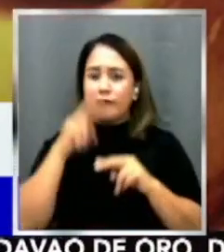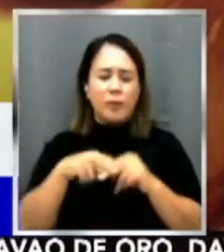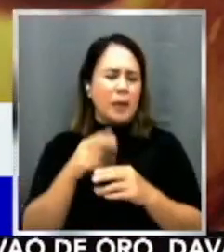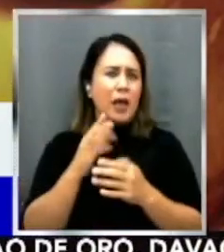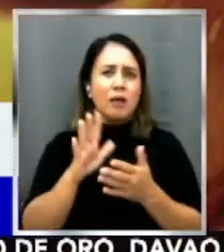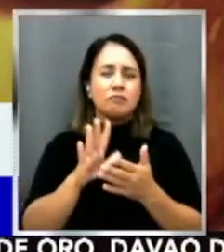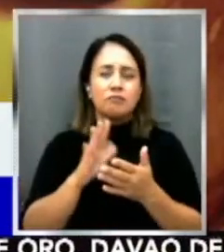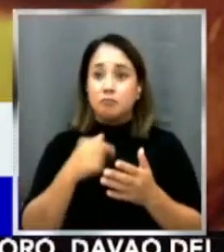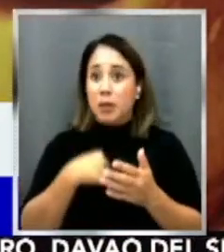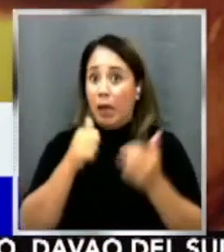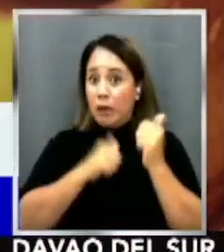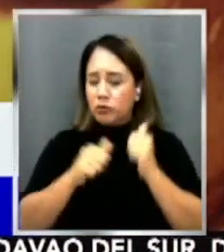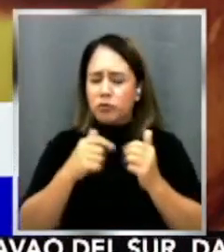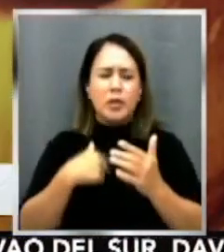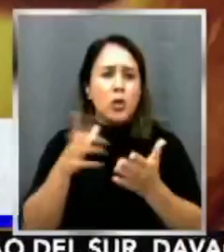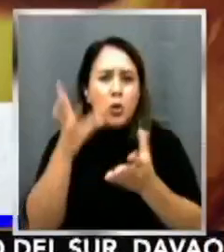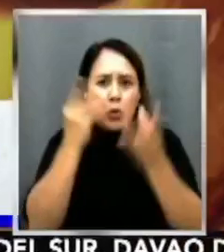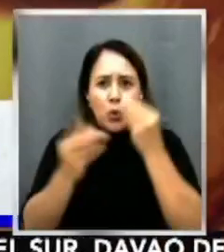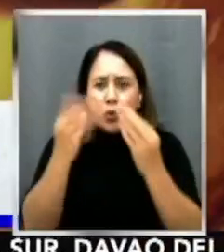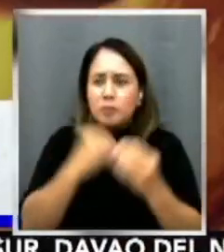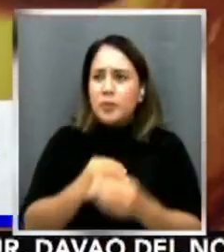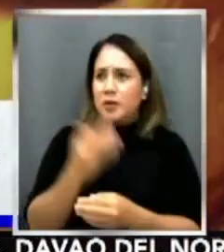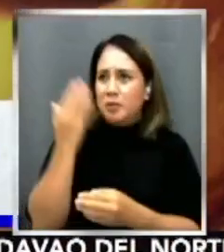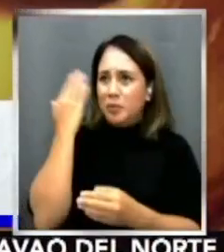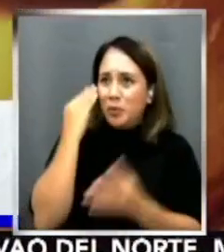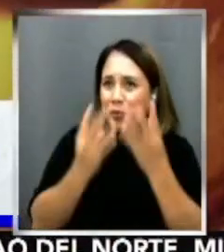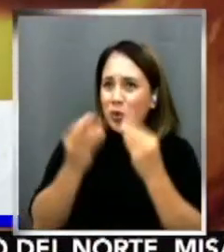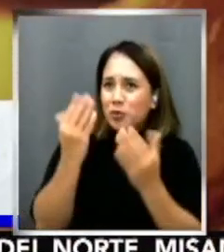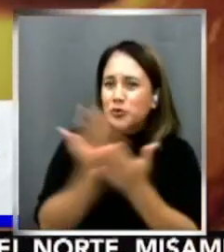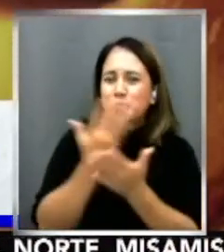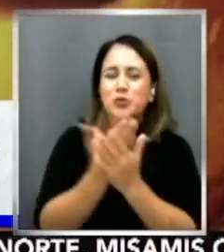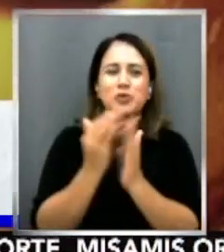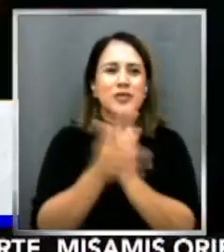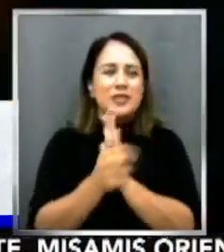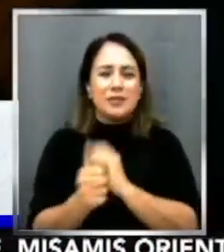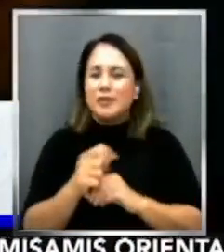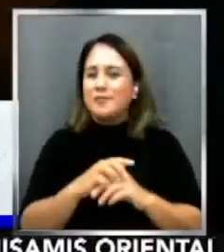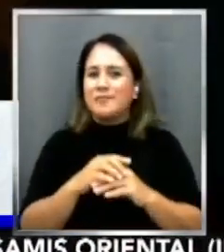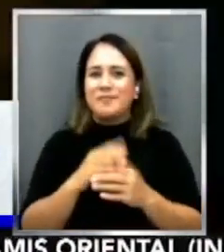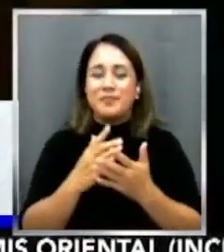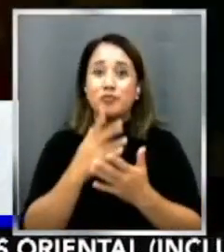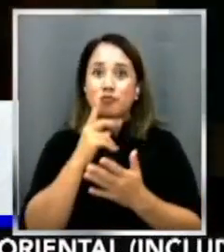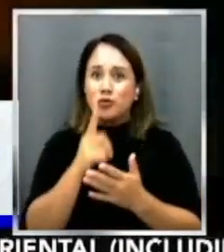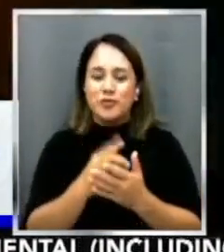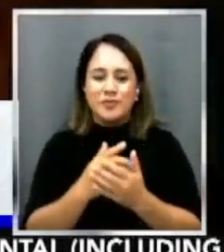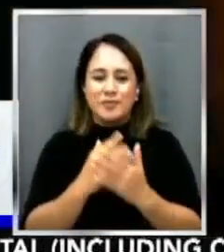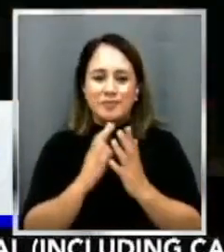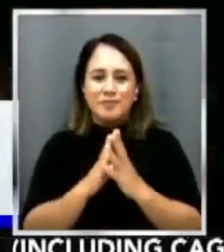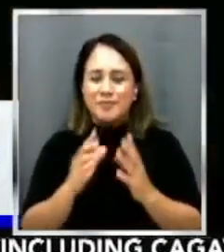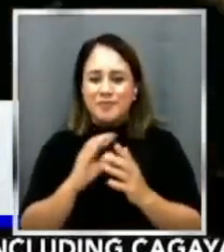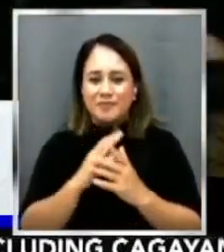love learning or pretending to learn new skills, and that was a huge part of it for sure. See? Not so bad.